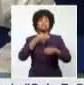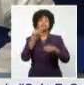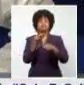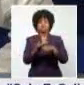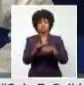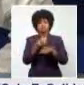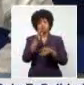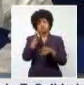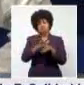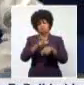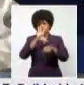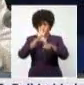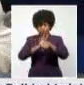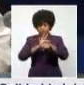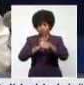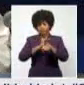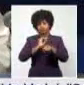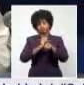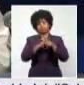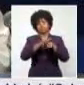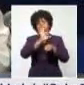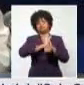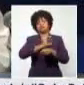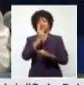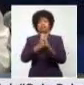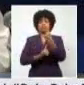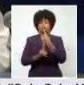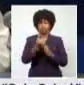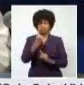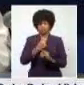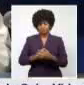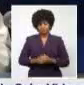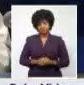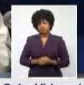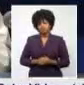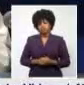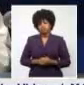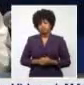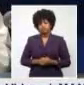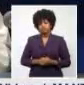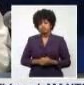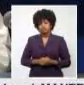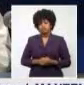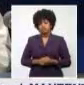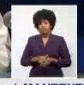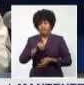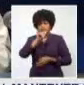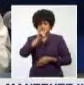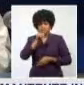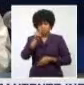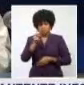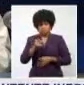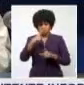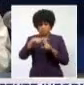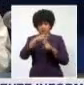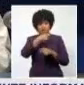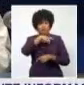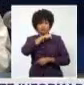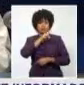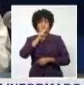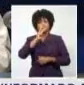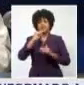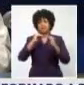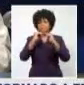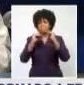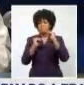Afterwards, many develop symptoms of the disease. Of the 6 cases diagnosed yesterday, 3 are under 40 years of age and 3 are